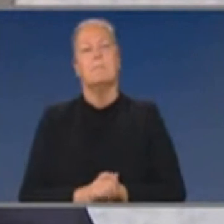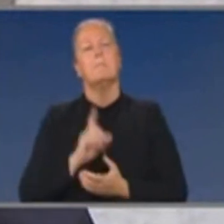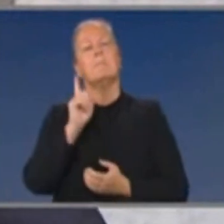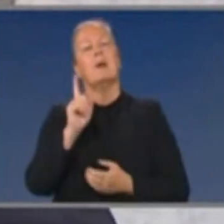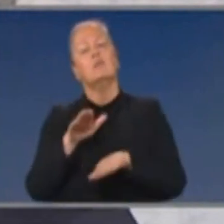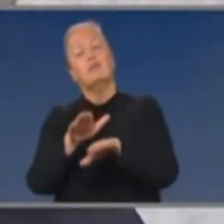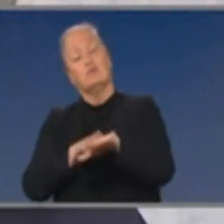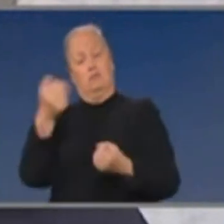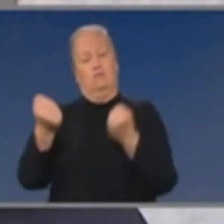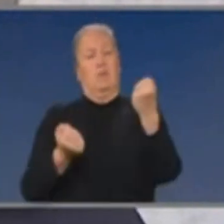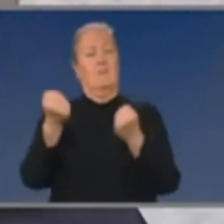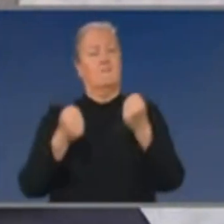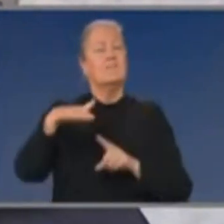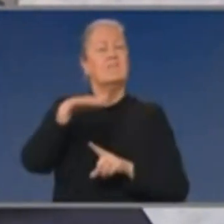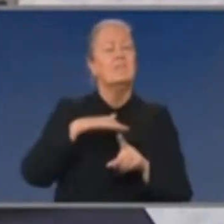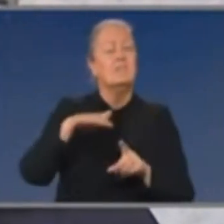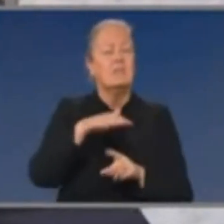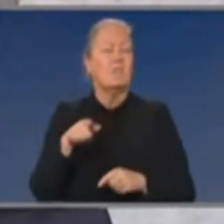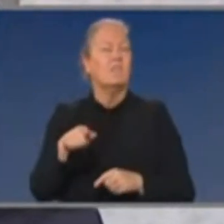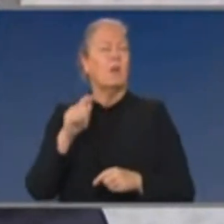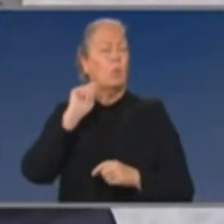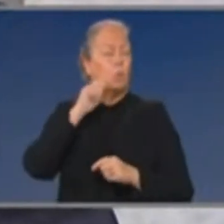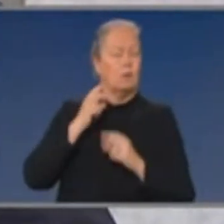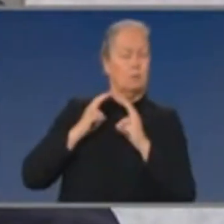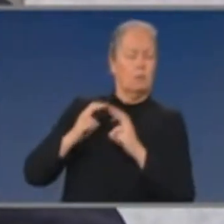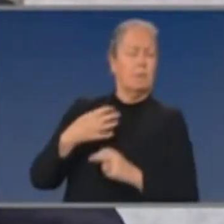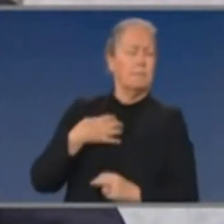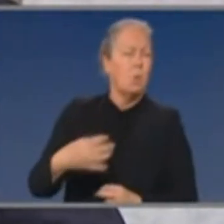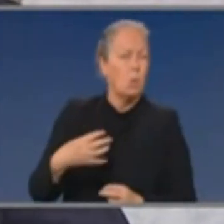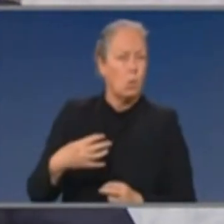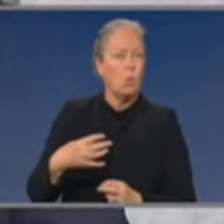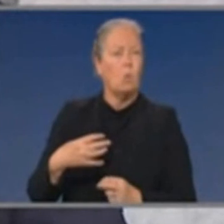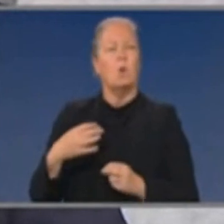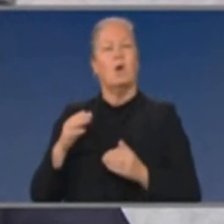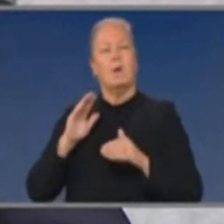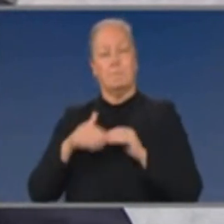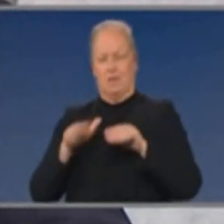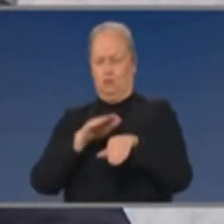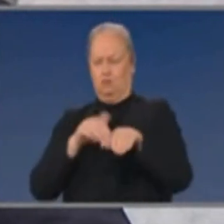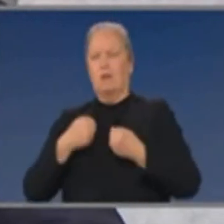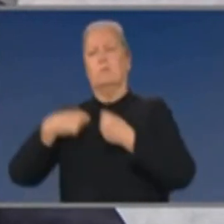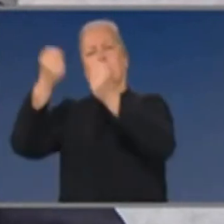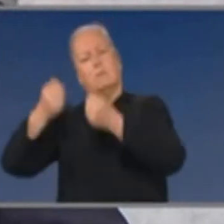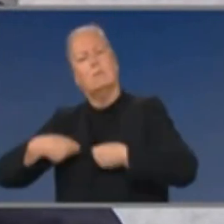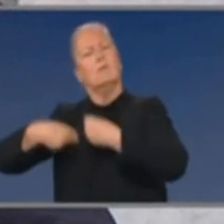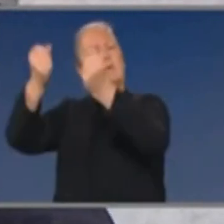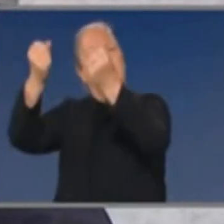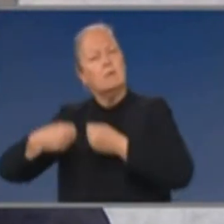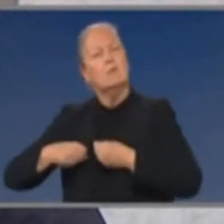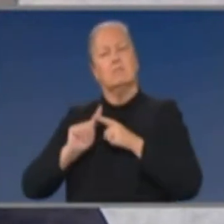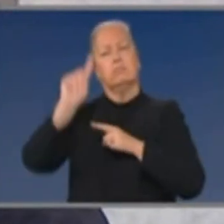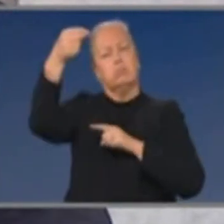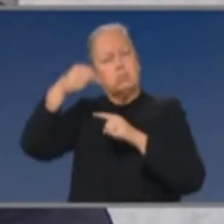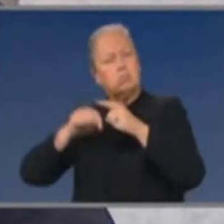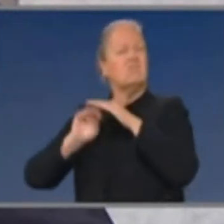will continue to look at that, as will the Chief Health Officers, as will our Chief Medical Officer. And if there is a need for any further measures along the lines that you